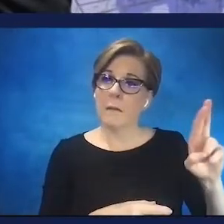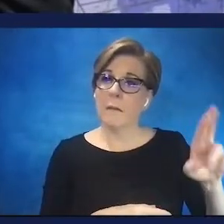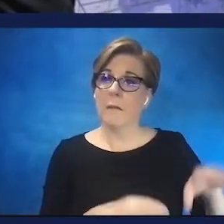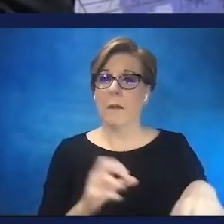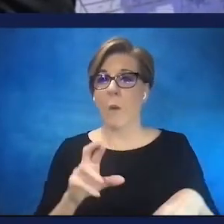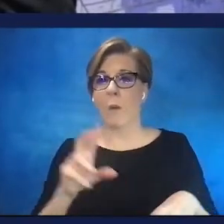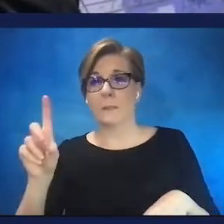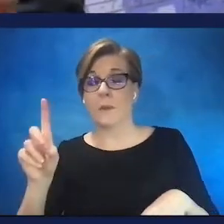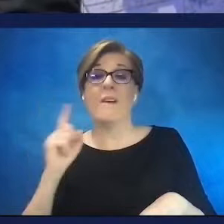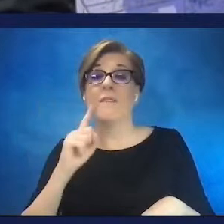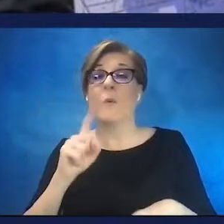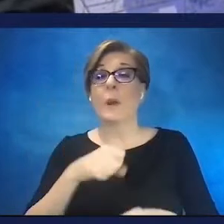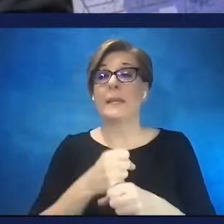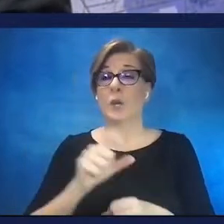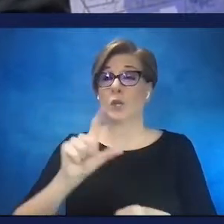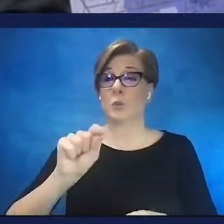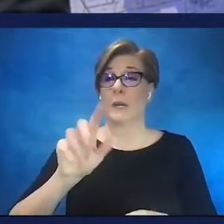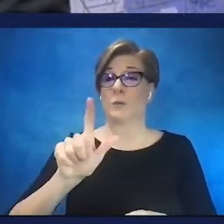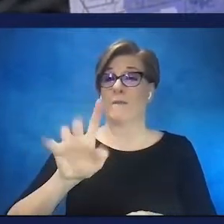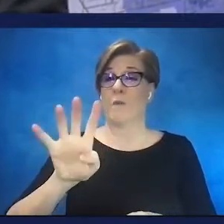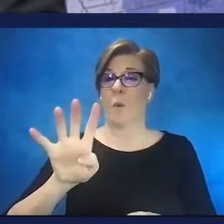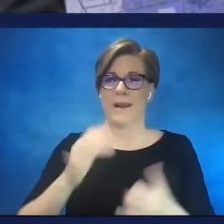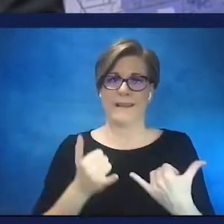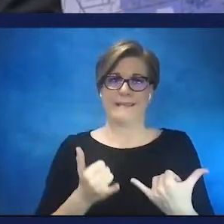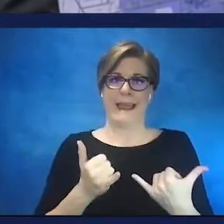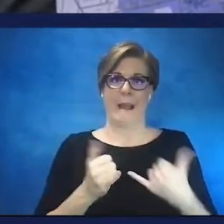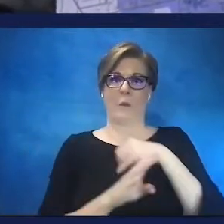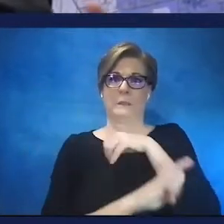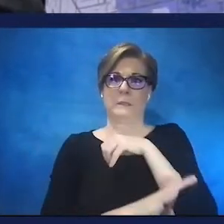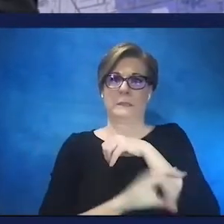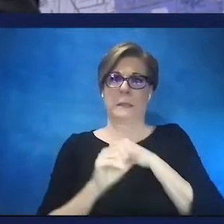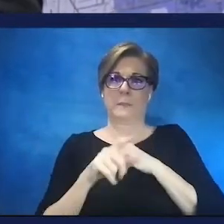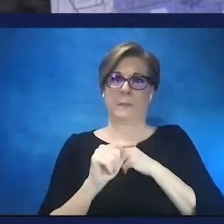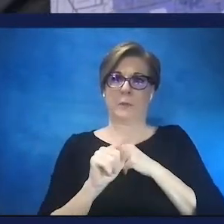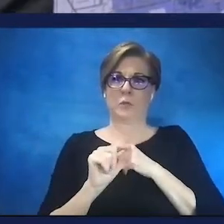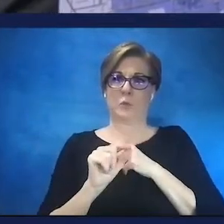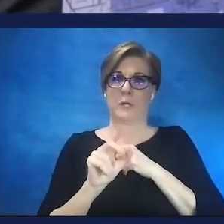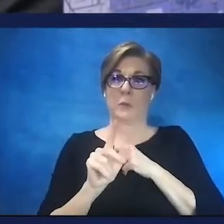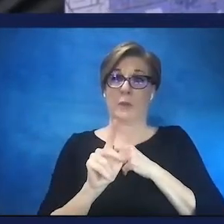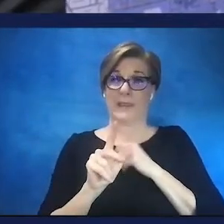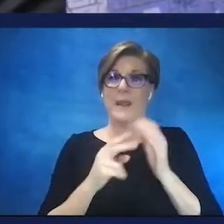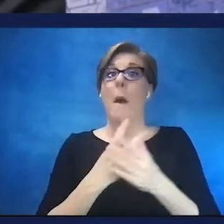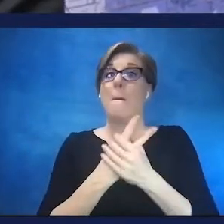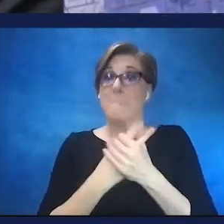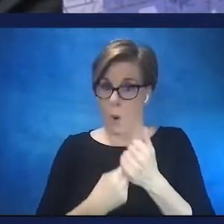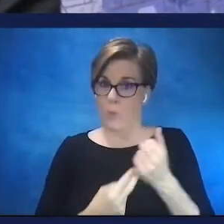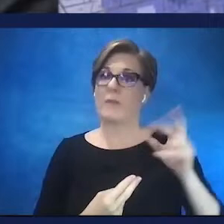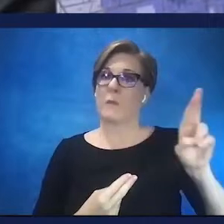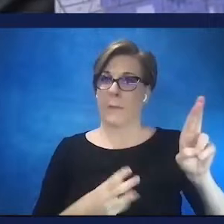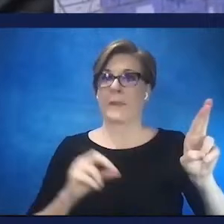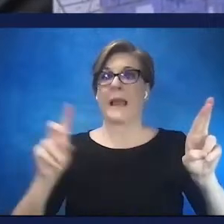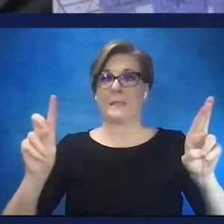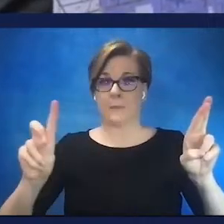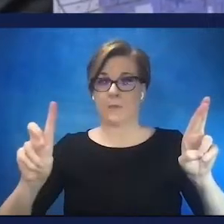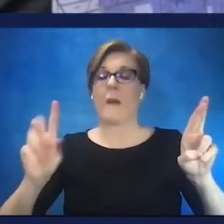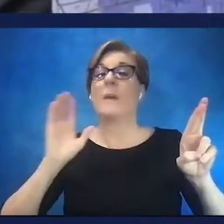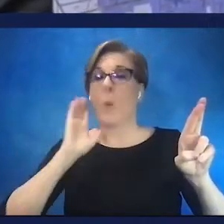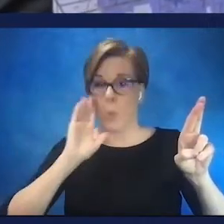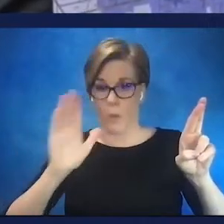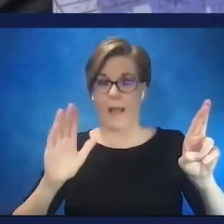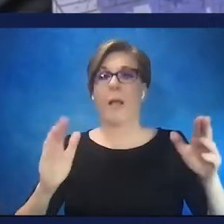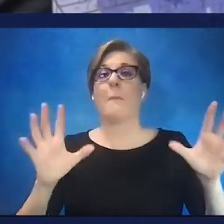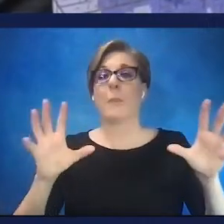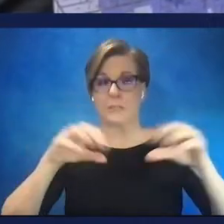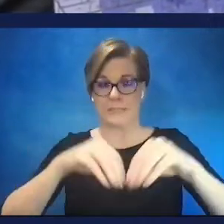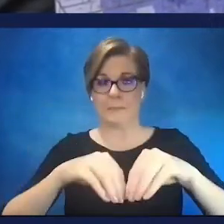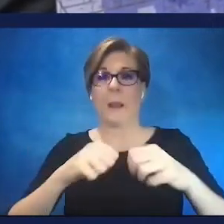For 2024, we're in September 2023 currently, and we found out that both the Republicans and the